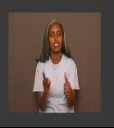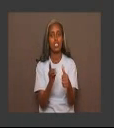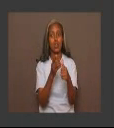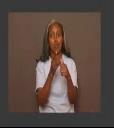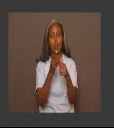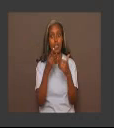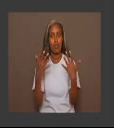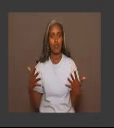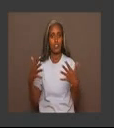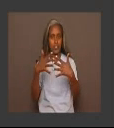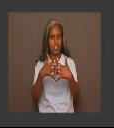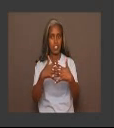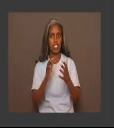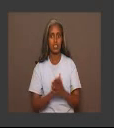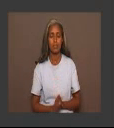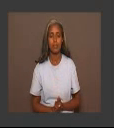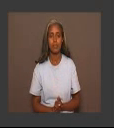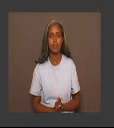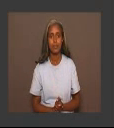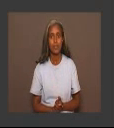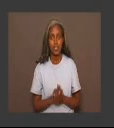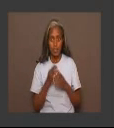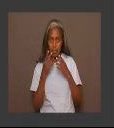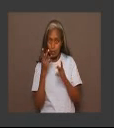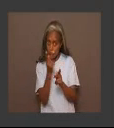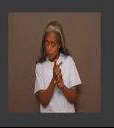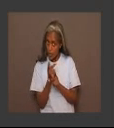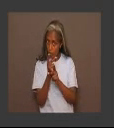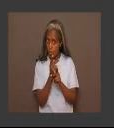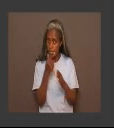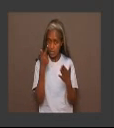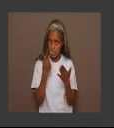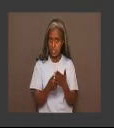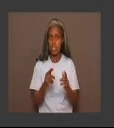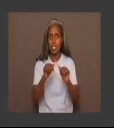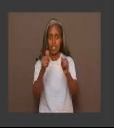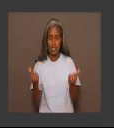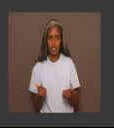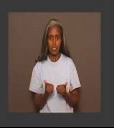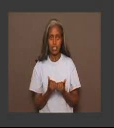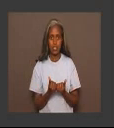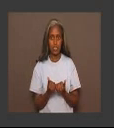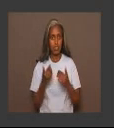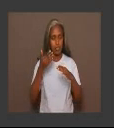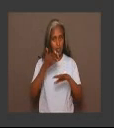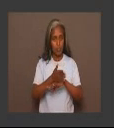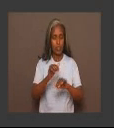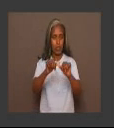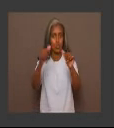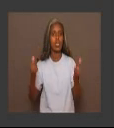of integration. Be aware that this region is often an